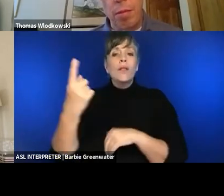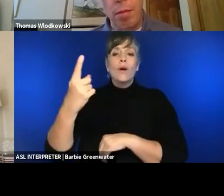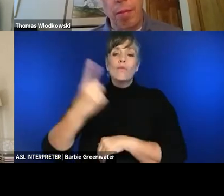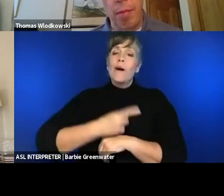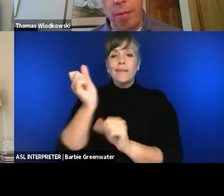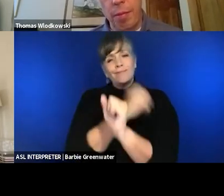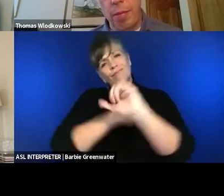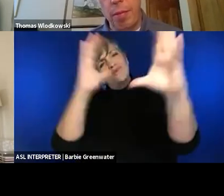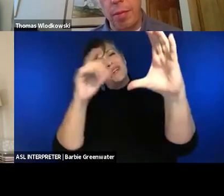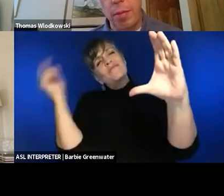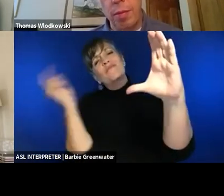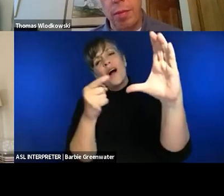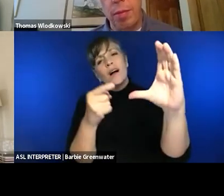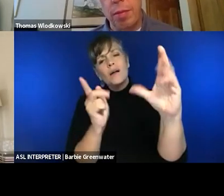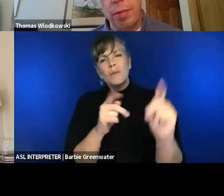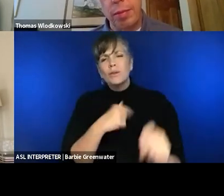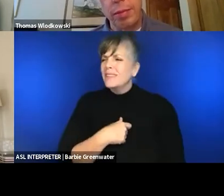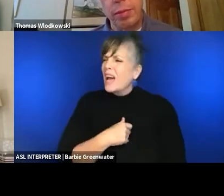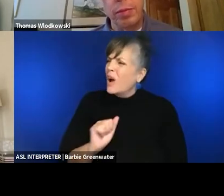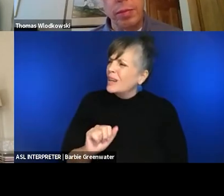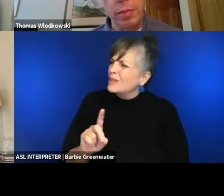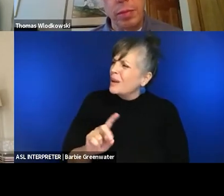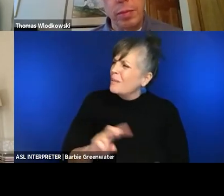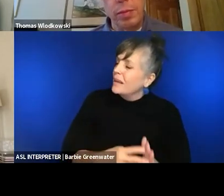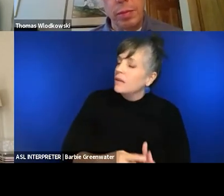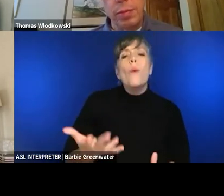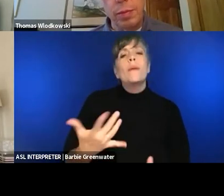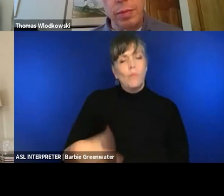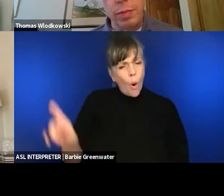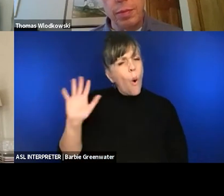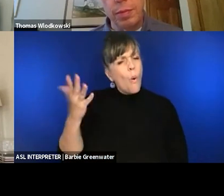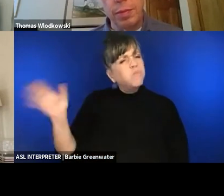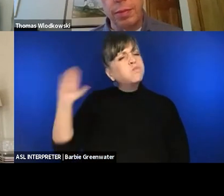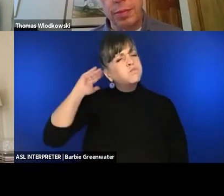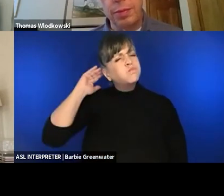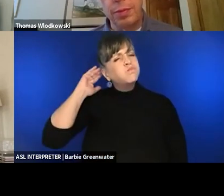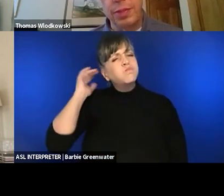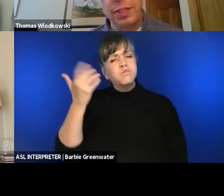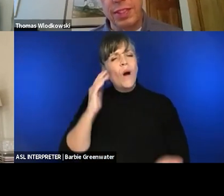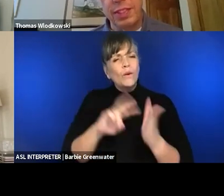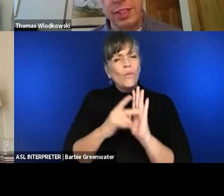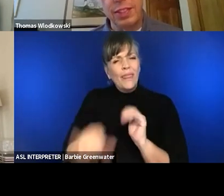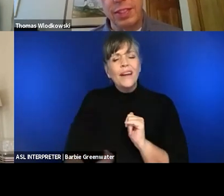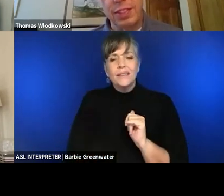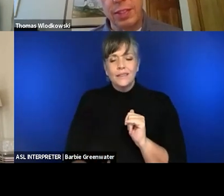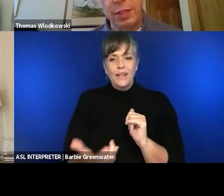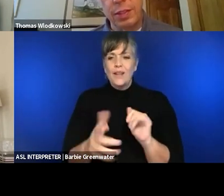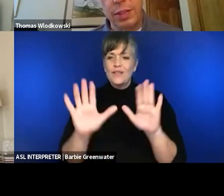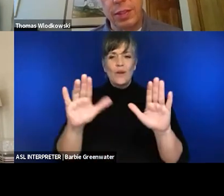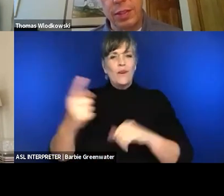everybody doesn't say, what is that? They're gonna say, I know what that is. And I think this is a wonderful day I look forward